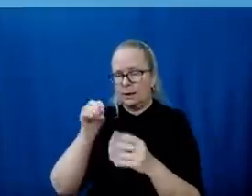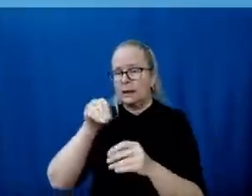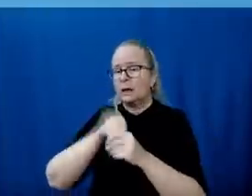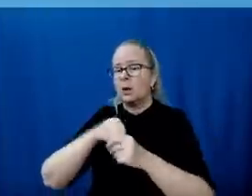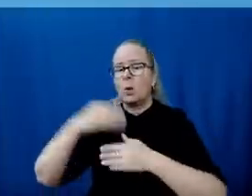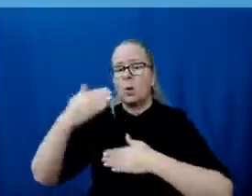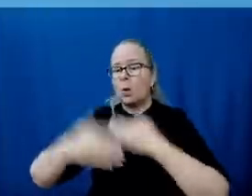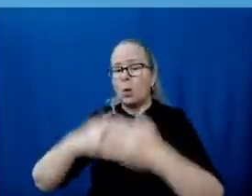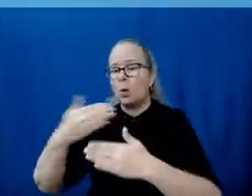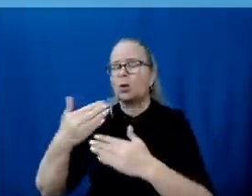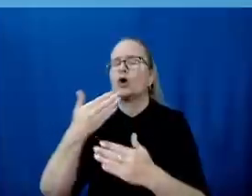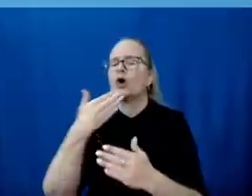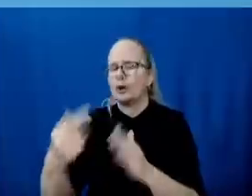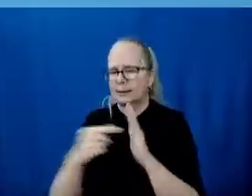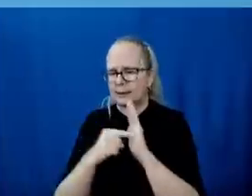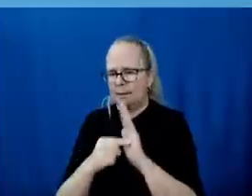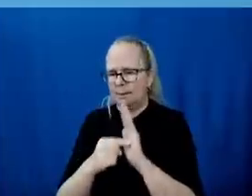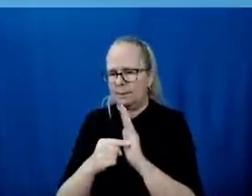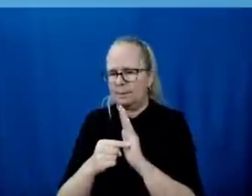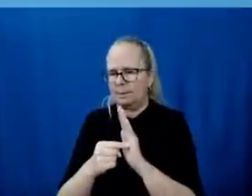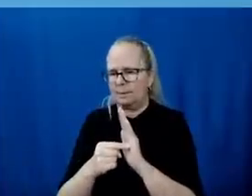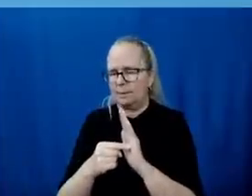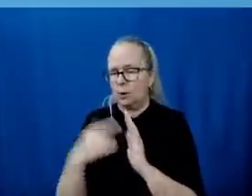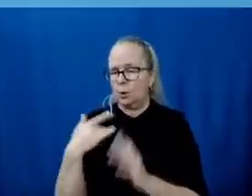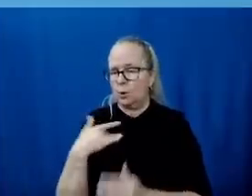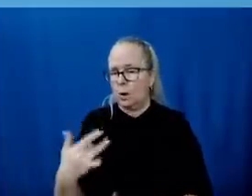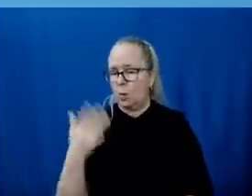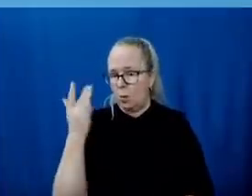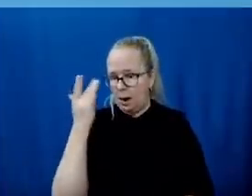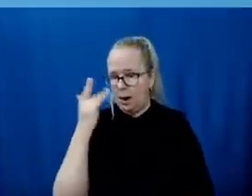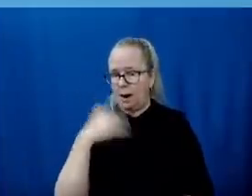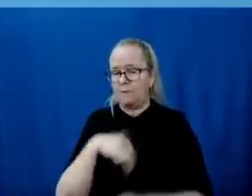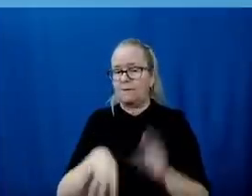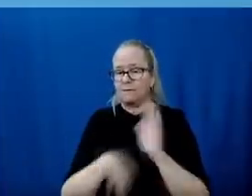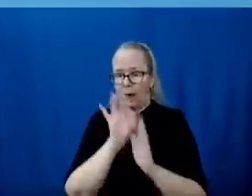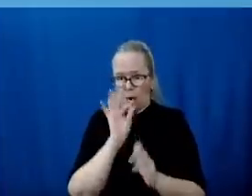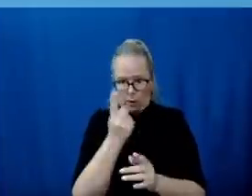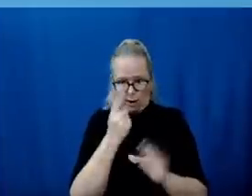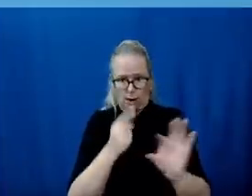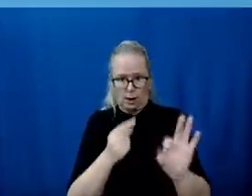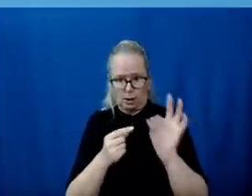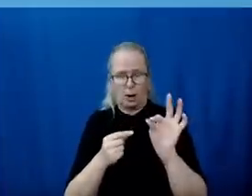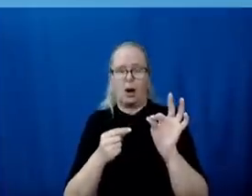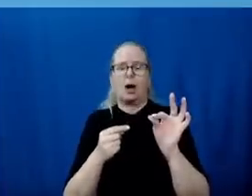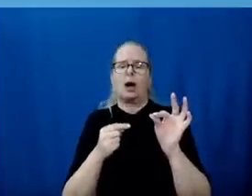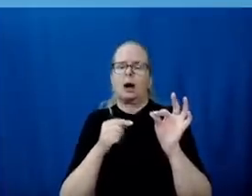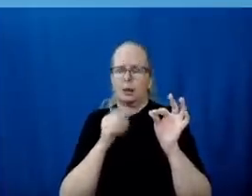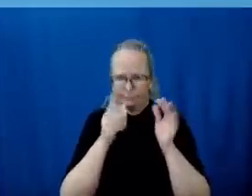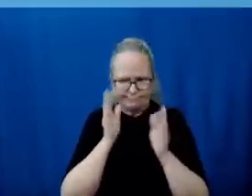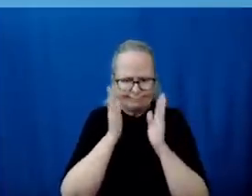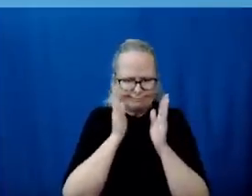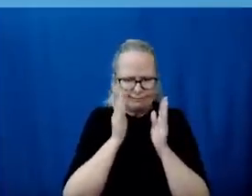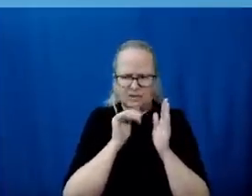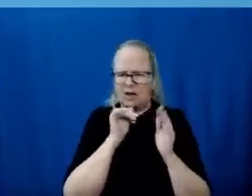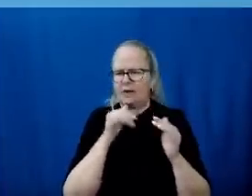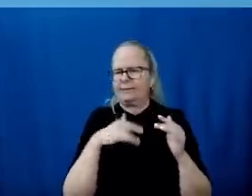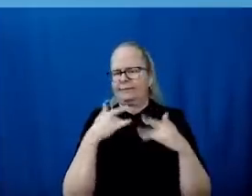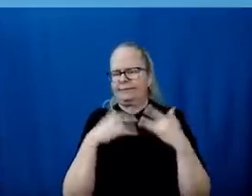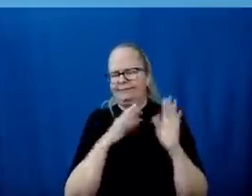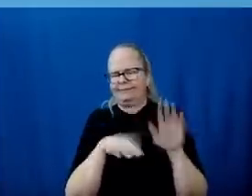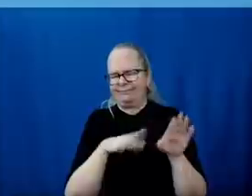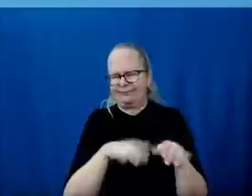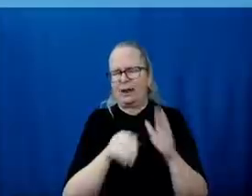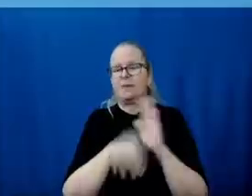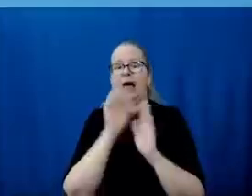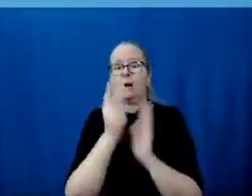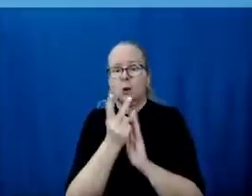good indication in terms of trends. So we pay attention to 1, but we don't get too excited. 2, we start to feel a little